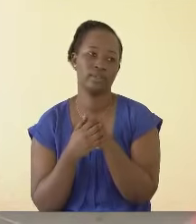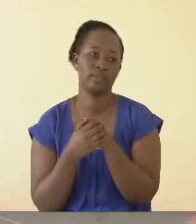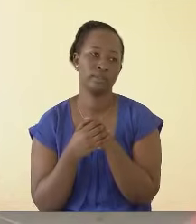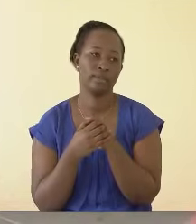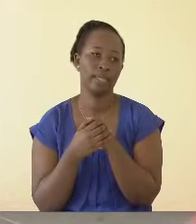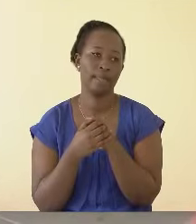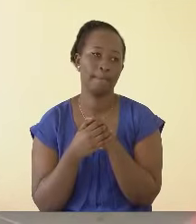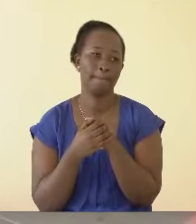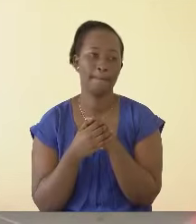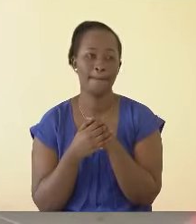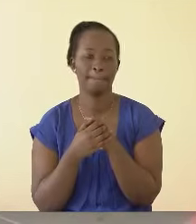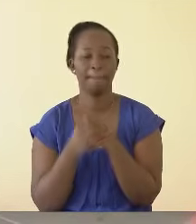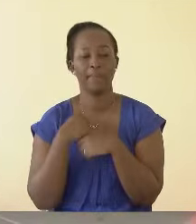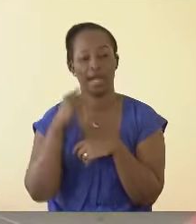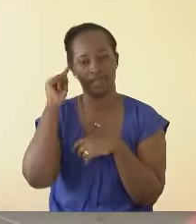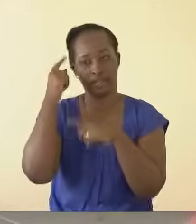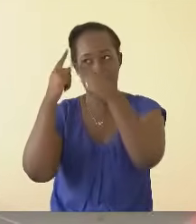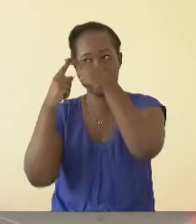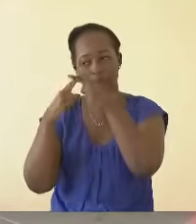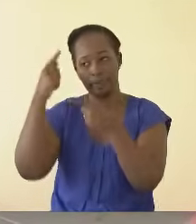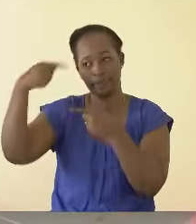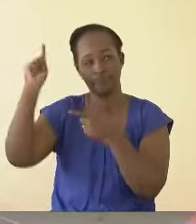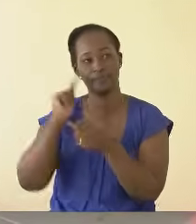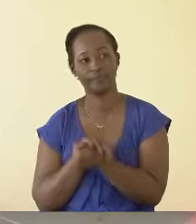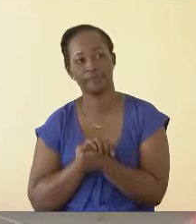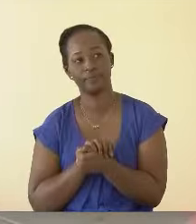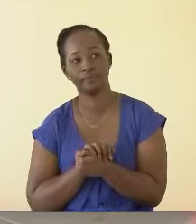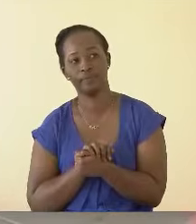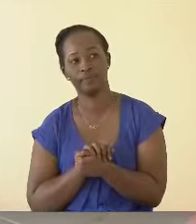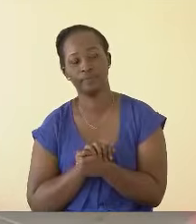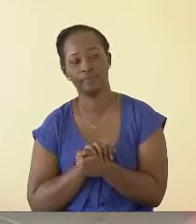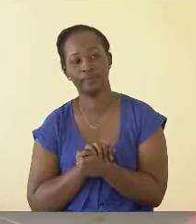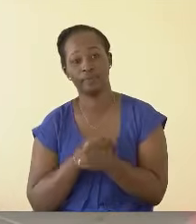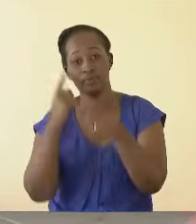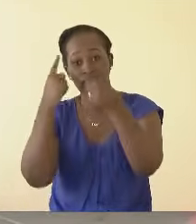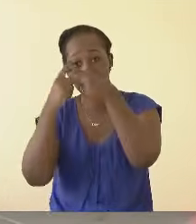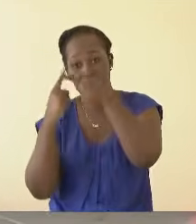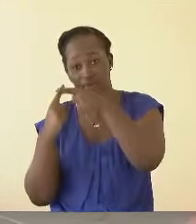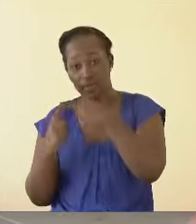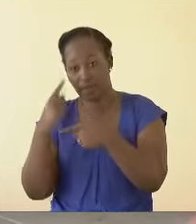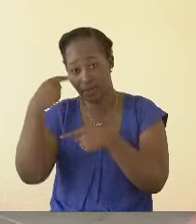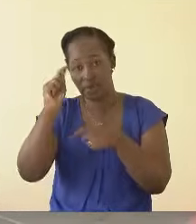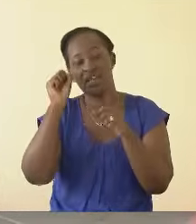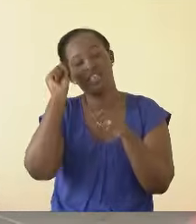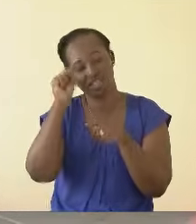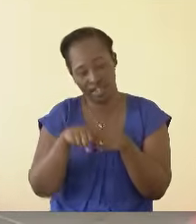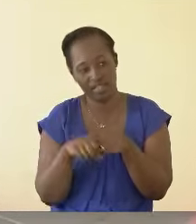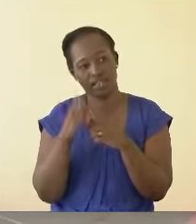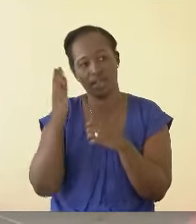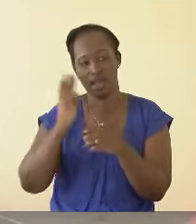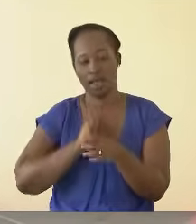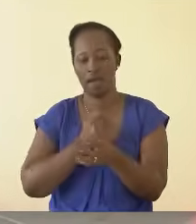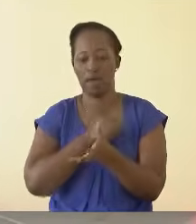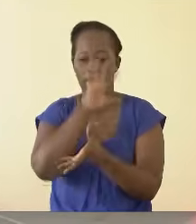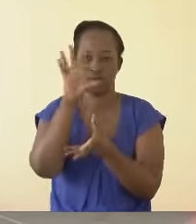2,950,000. I think our addition is correct. Is our addition correct? Yeah, you can see. So this is our total